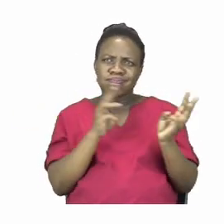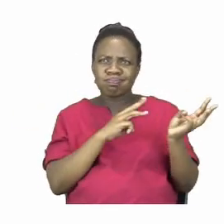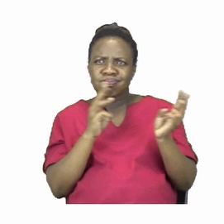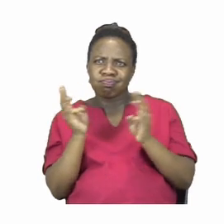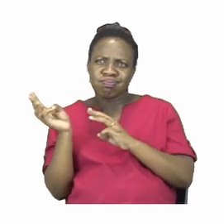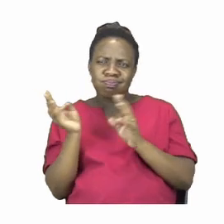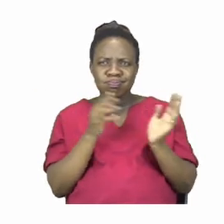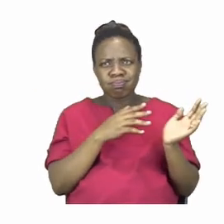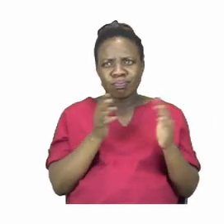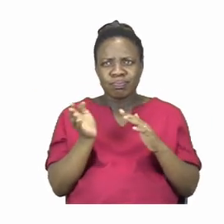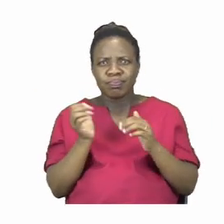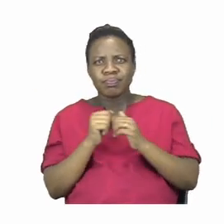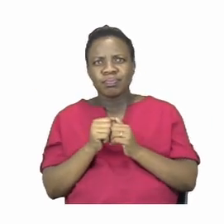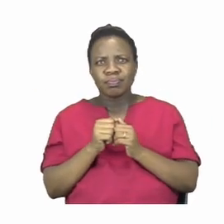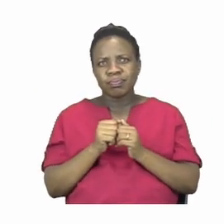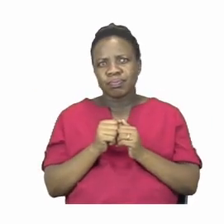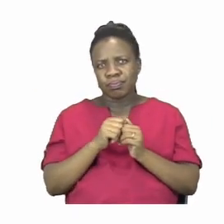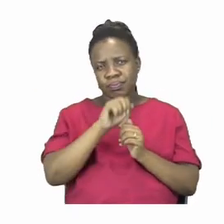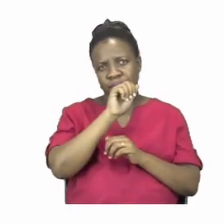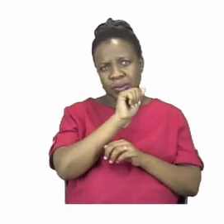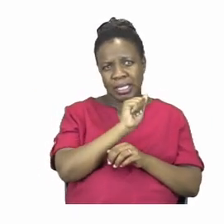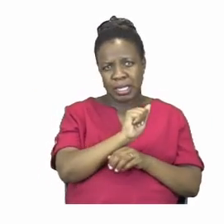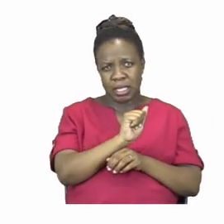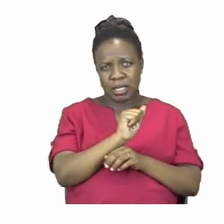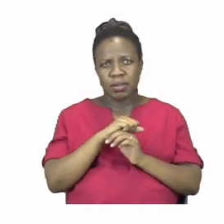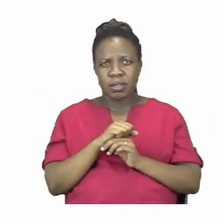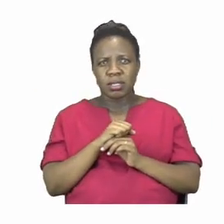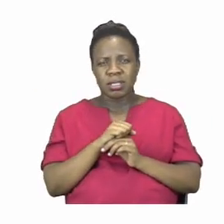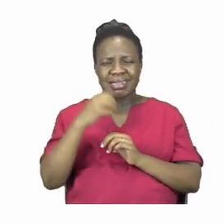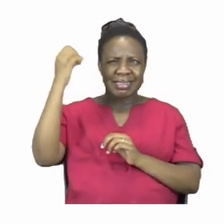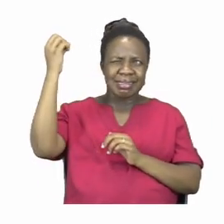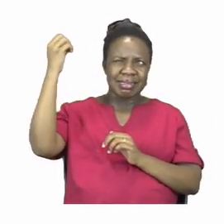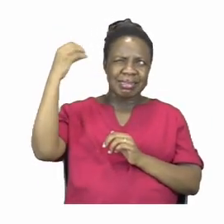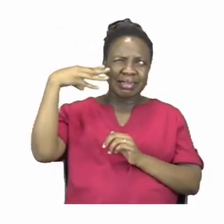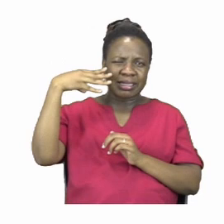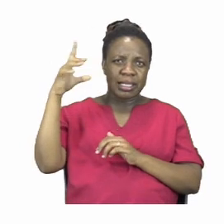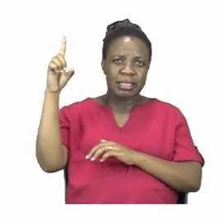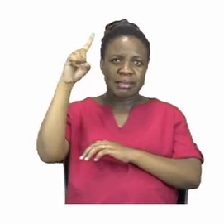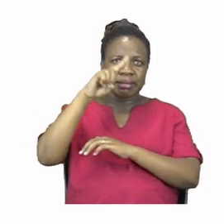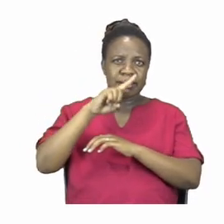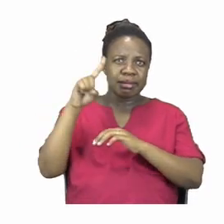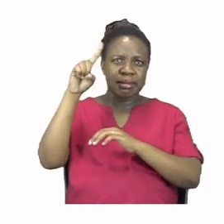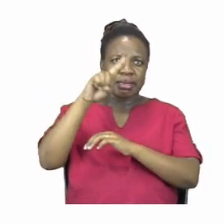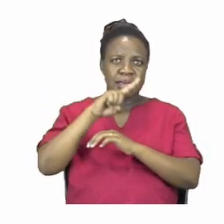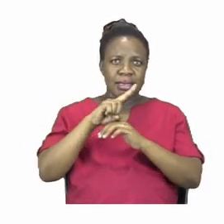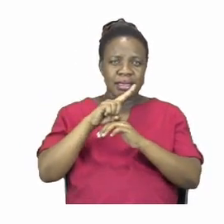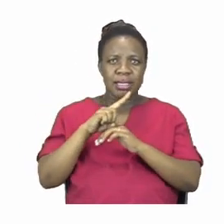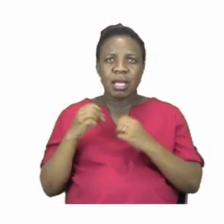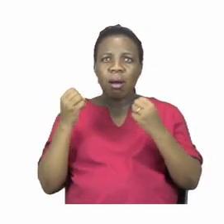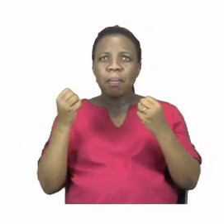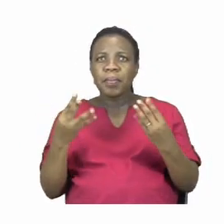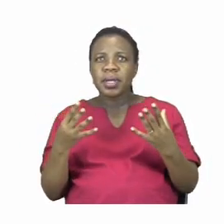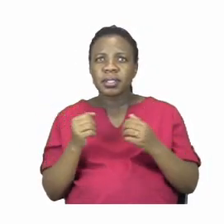it says there, how many sunny days are there? So now everyone, you need to go back and you need to look at